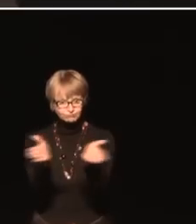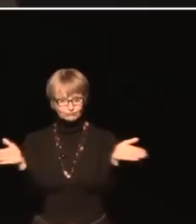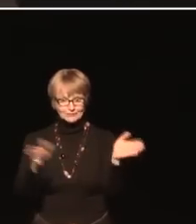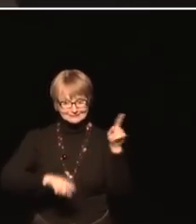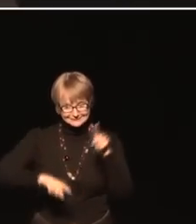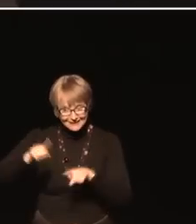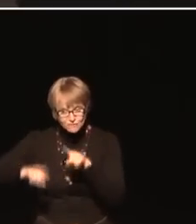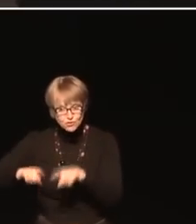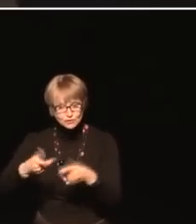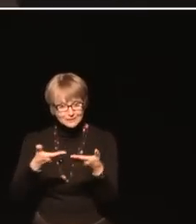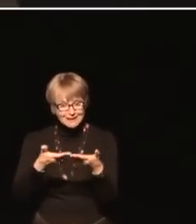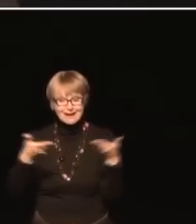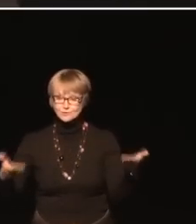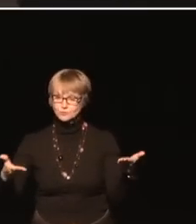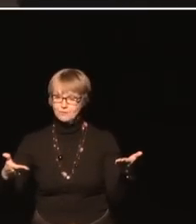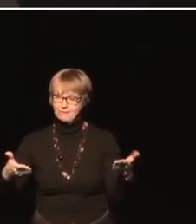landscape.